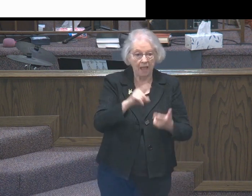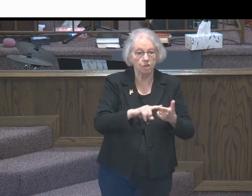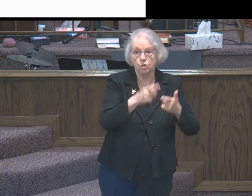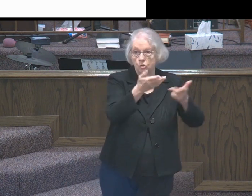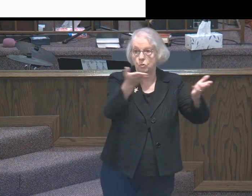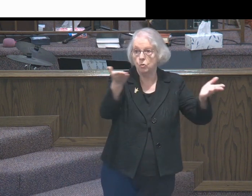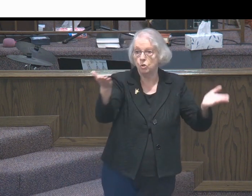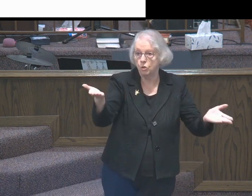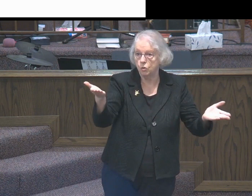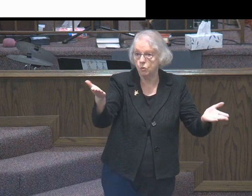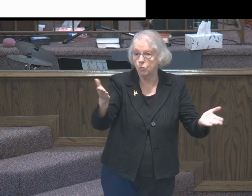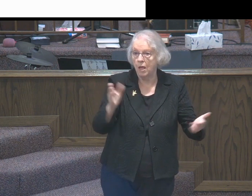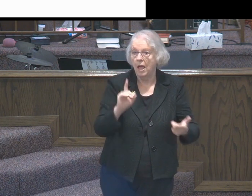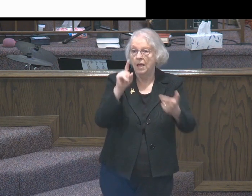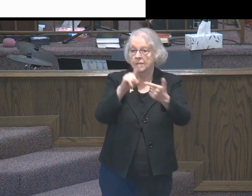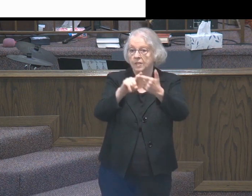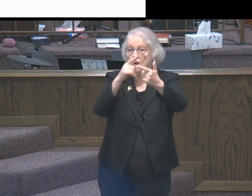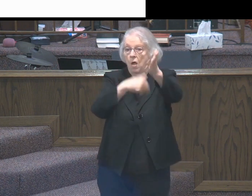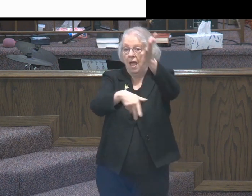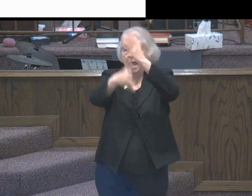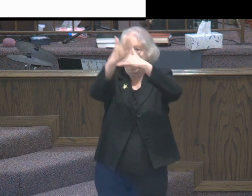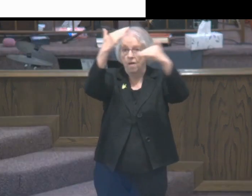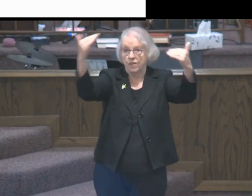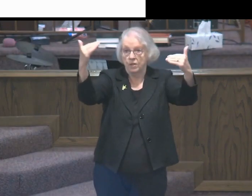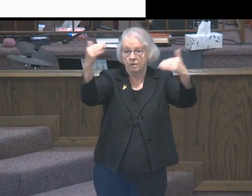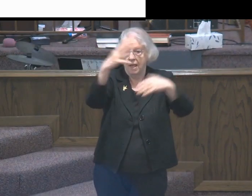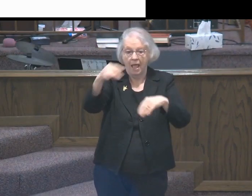law till all is fulfilled.